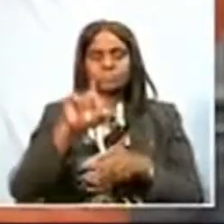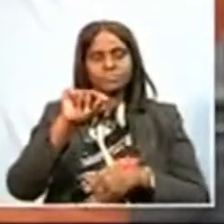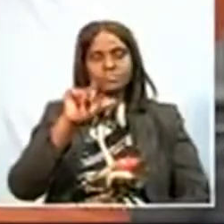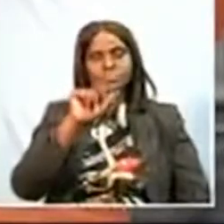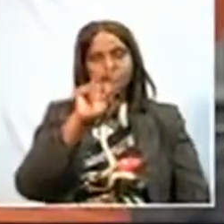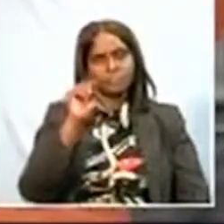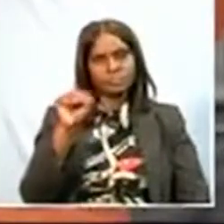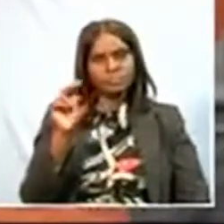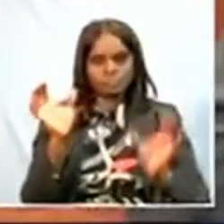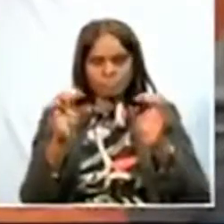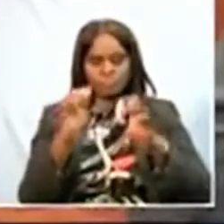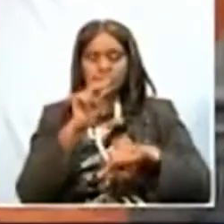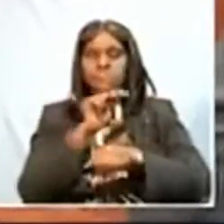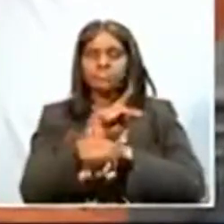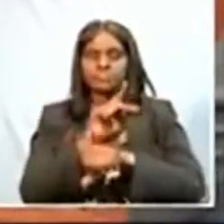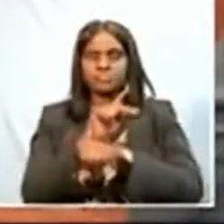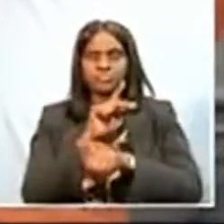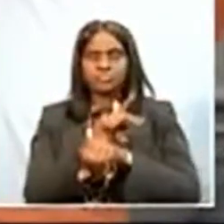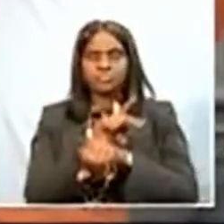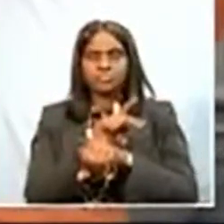2022 community projects.